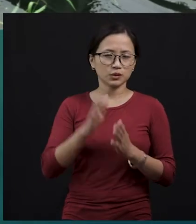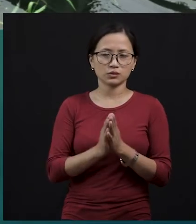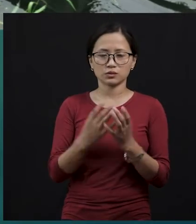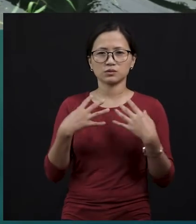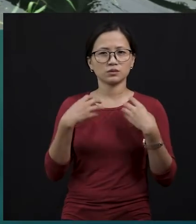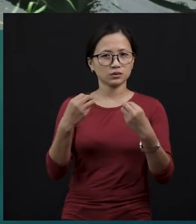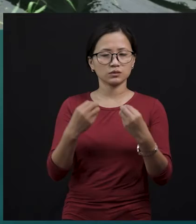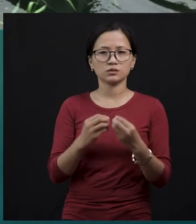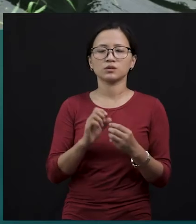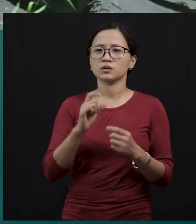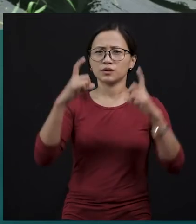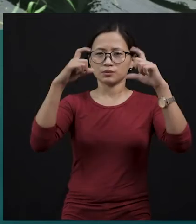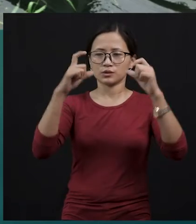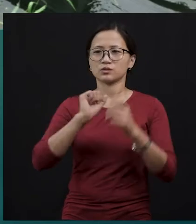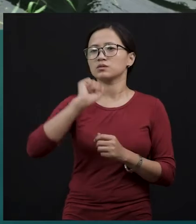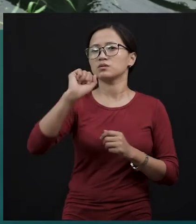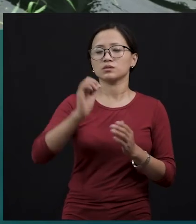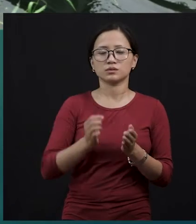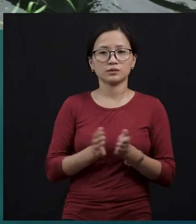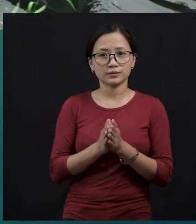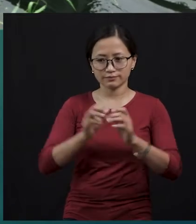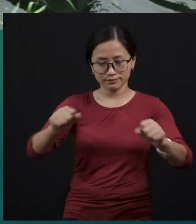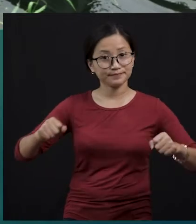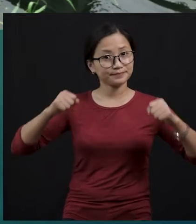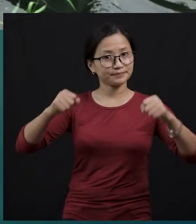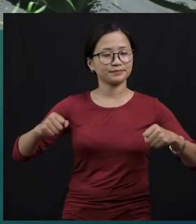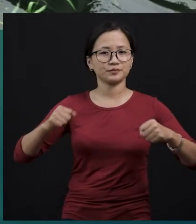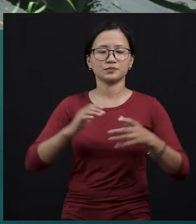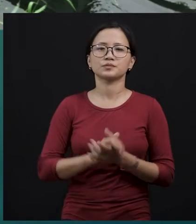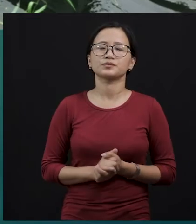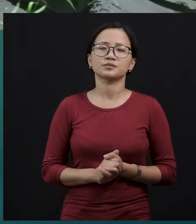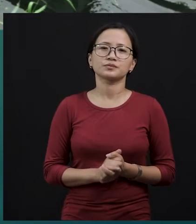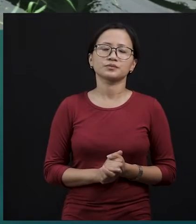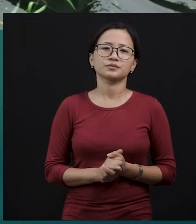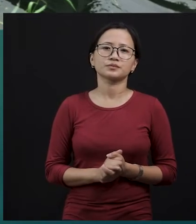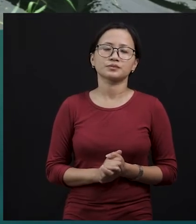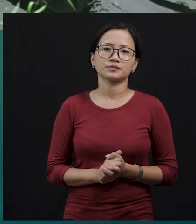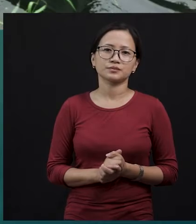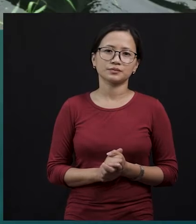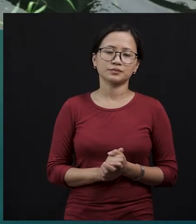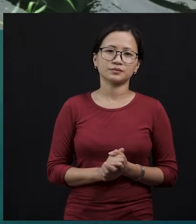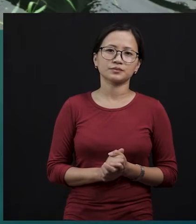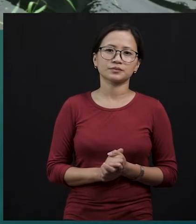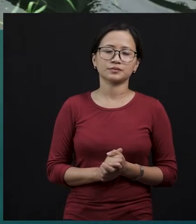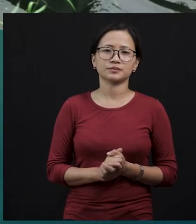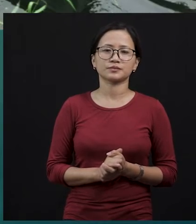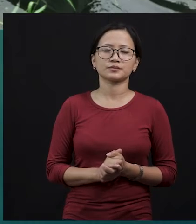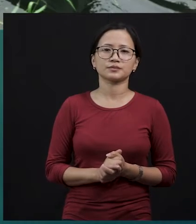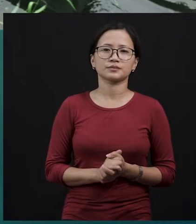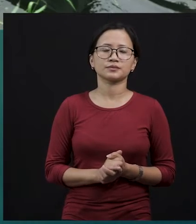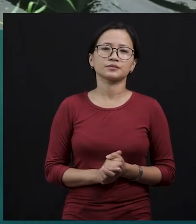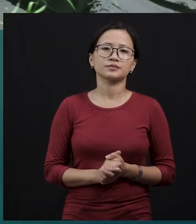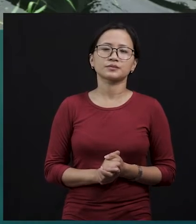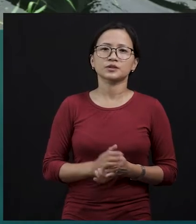own boat, the kind of boat that you would like to travel. Because here in our place, we don't have much water bodies. And